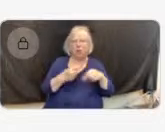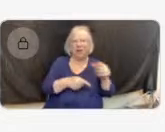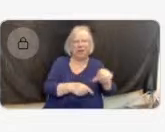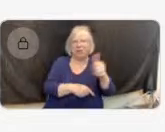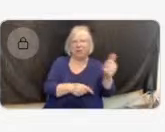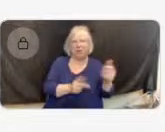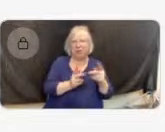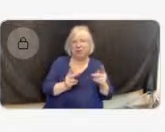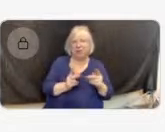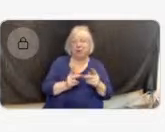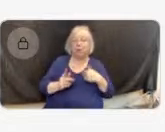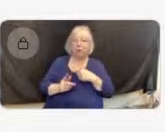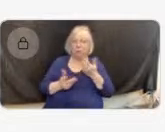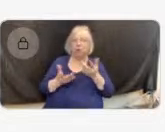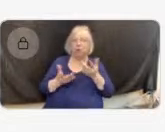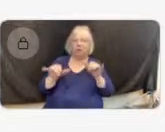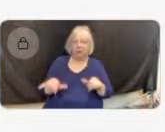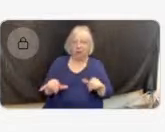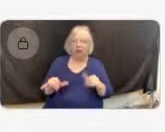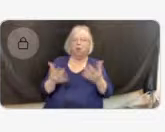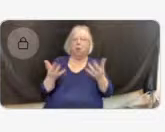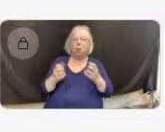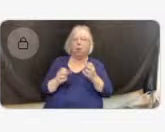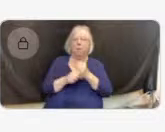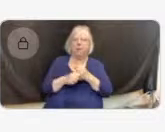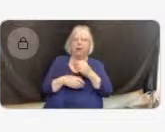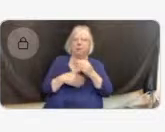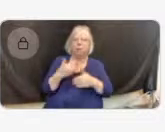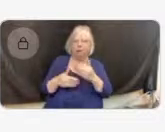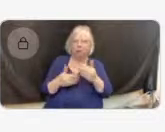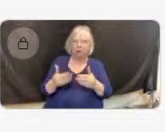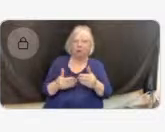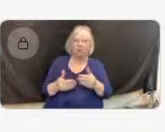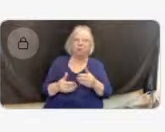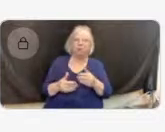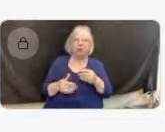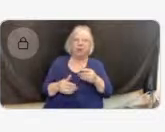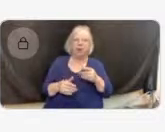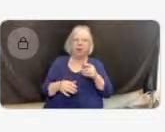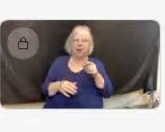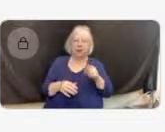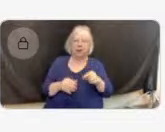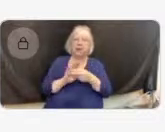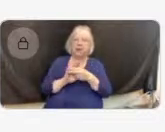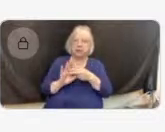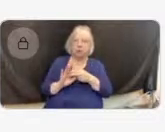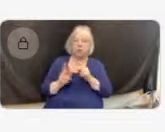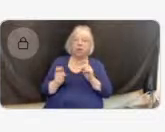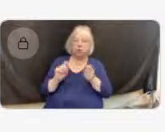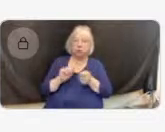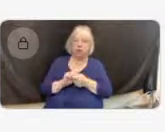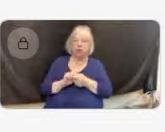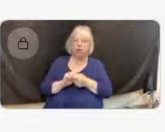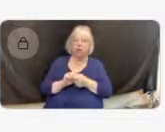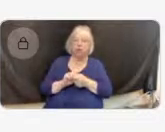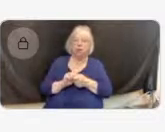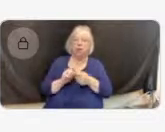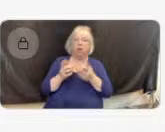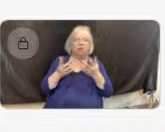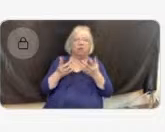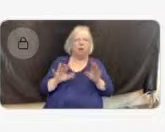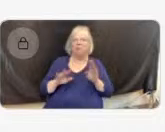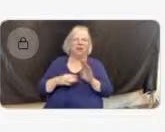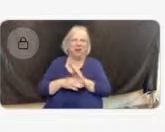just want to make some progress. And this zoning change it's already